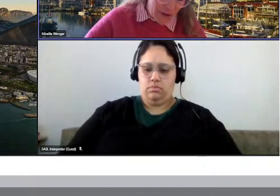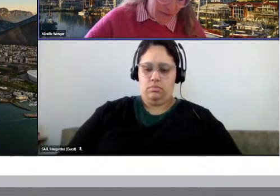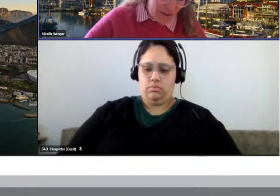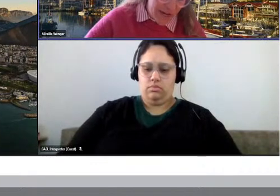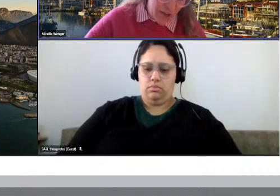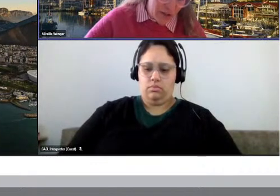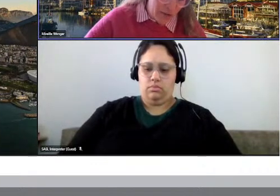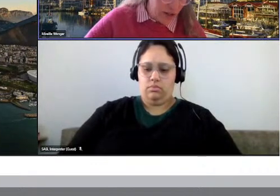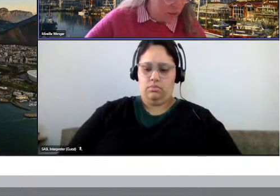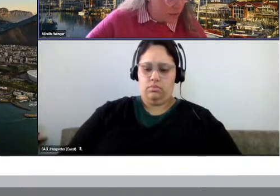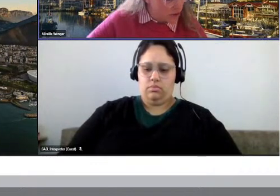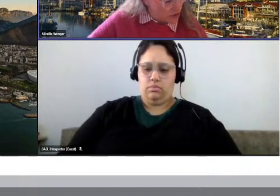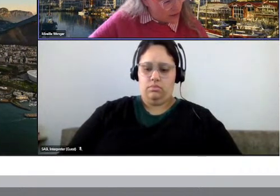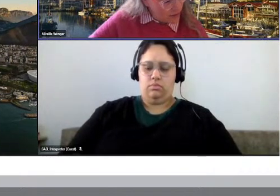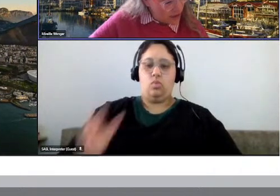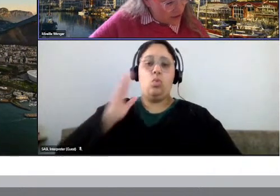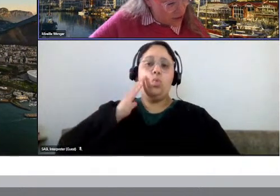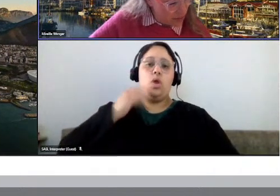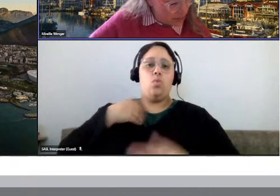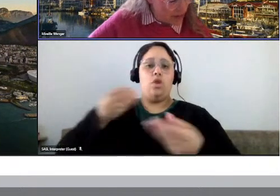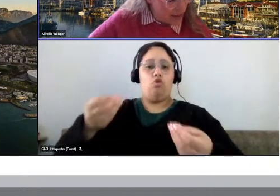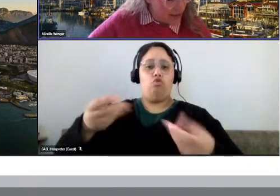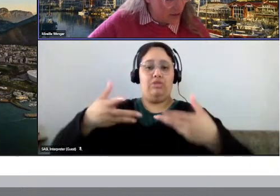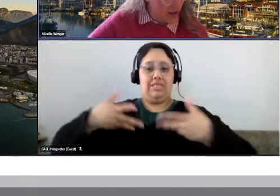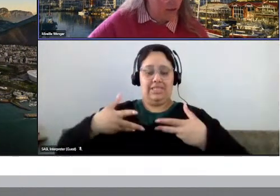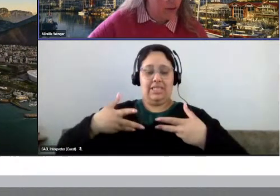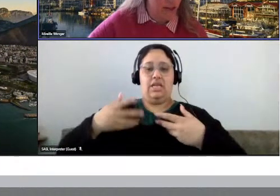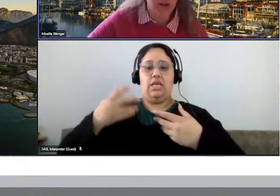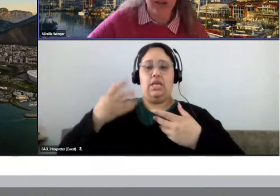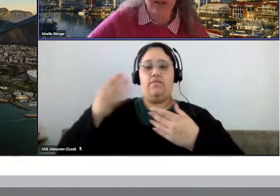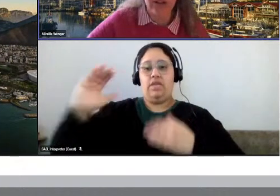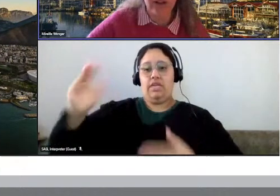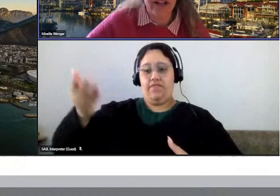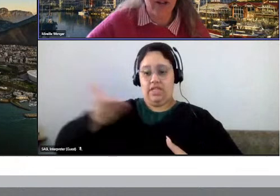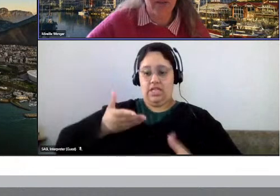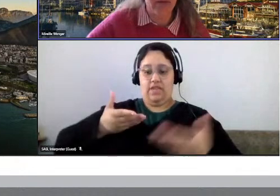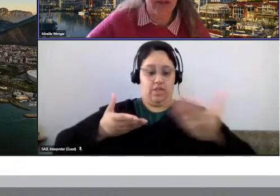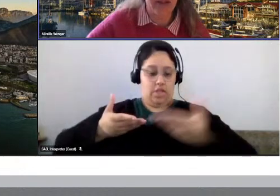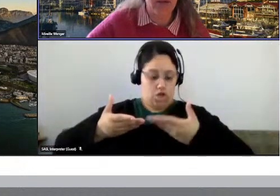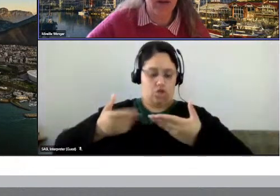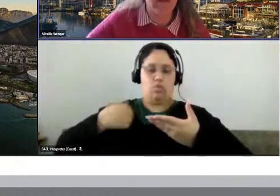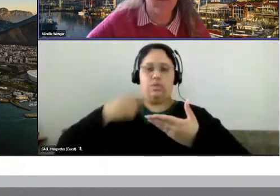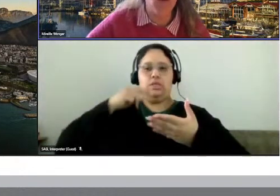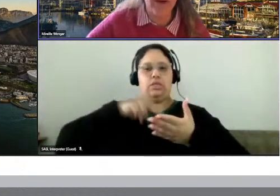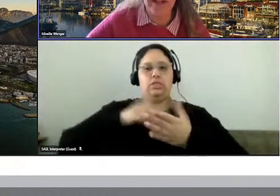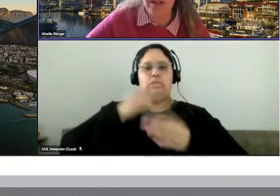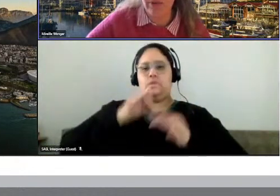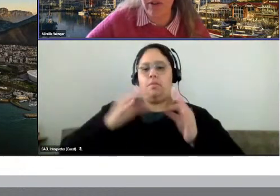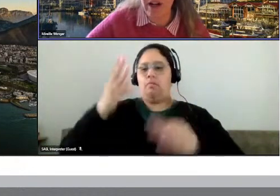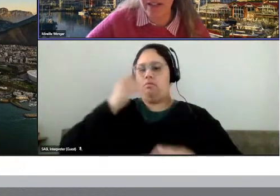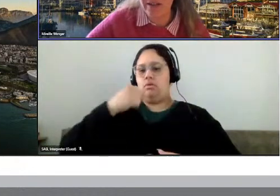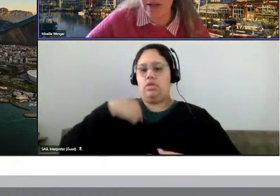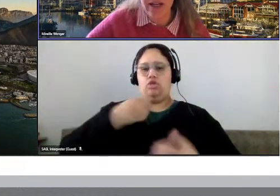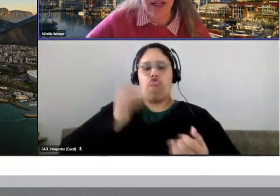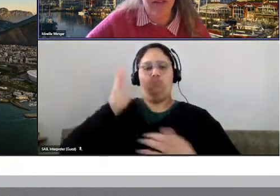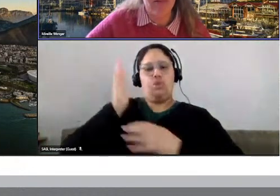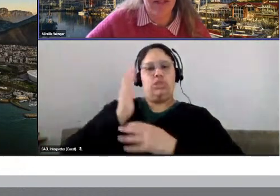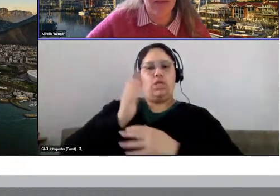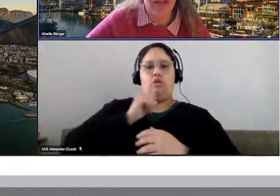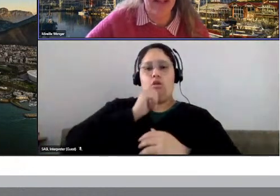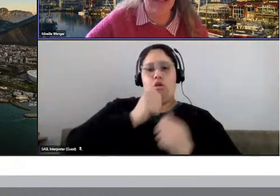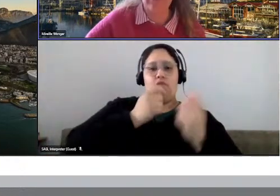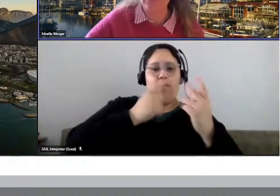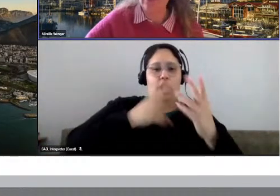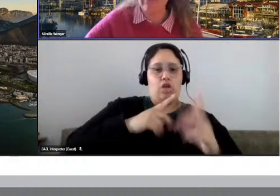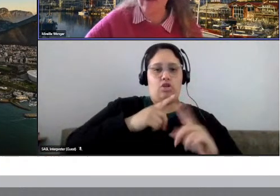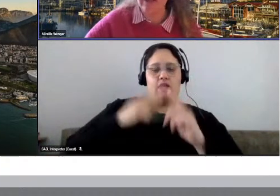When we received the invitation, we were simply asked to present our financial and non-financial performance. There was no format provided. If the